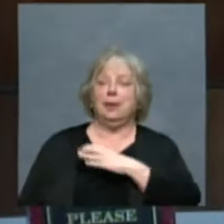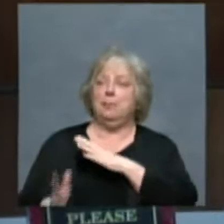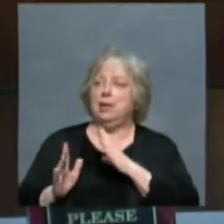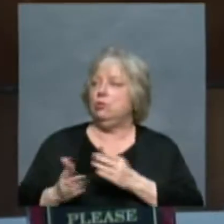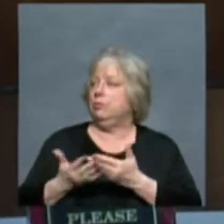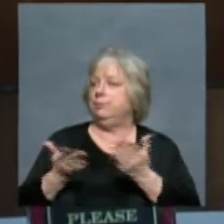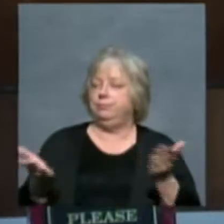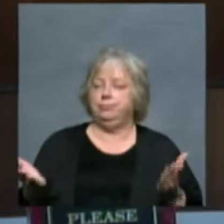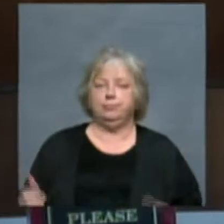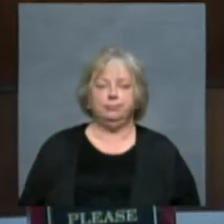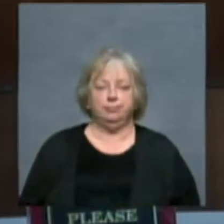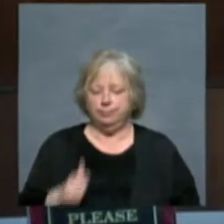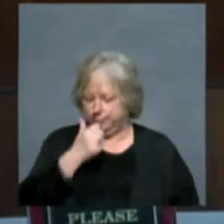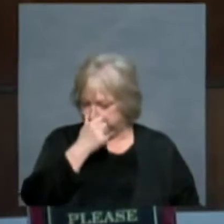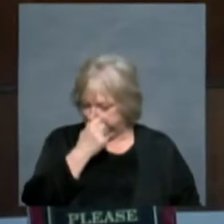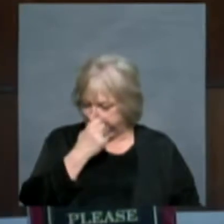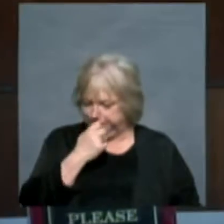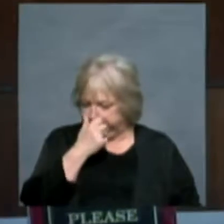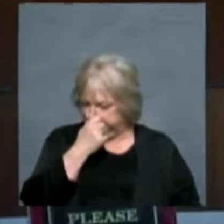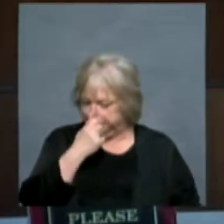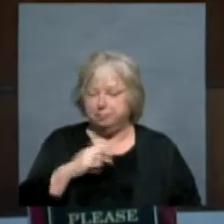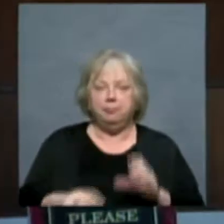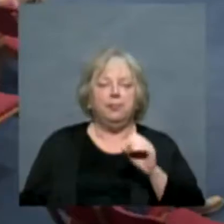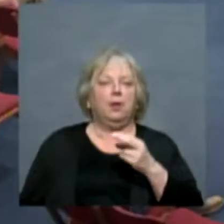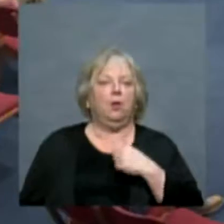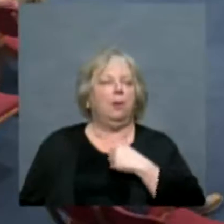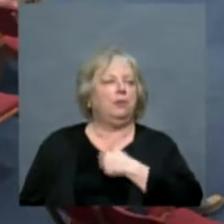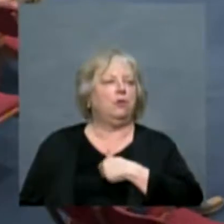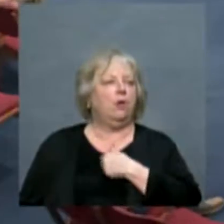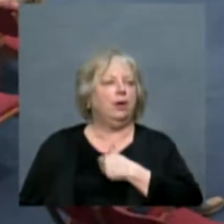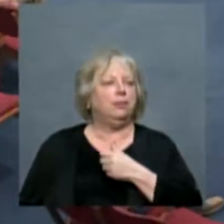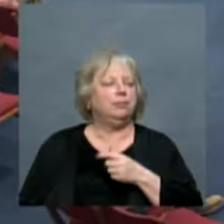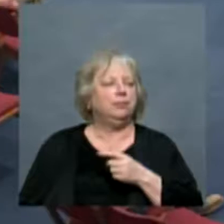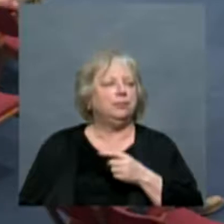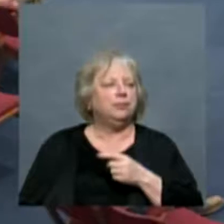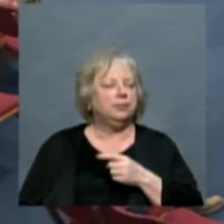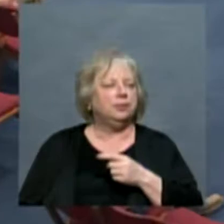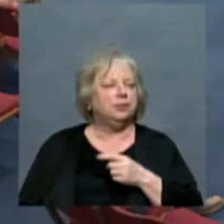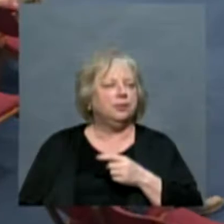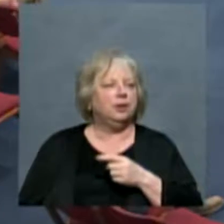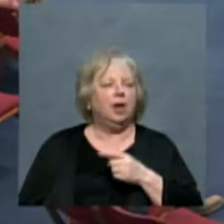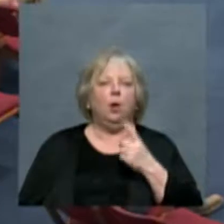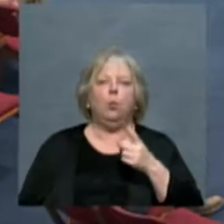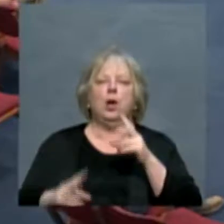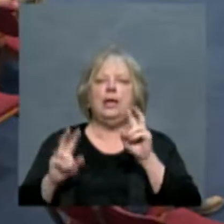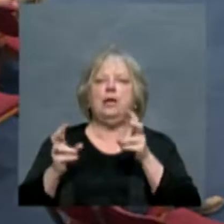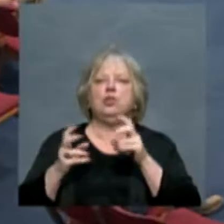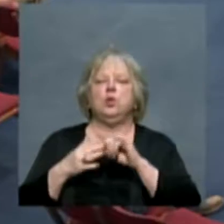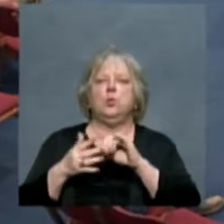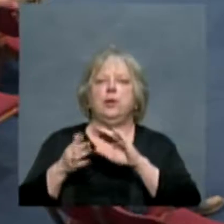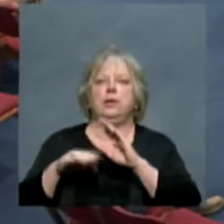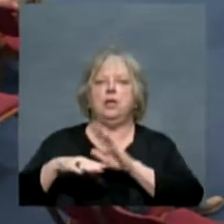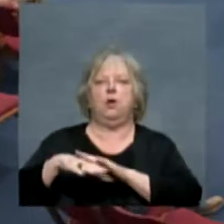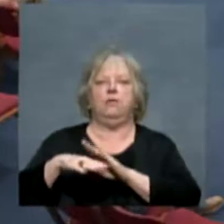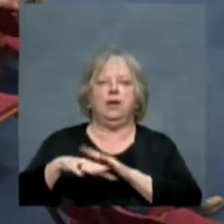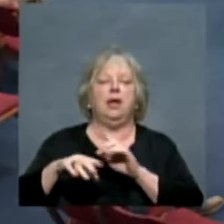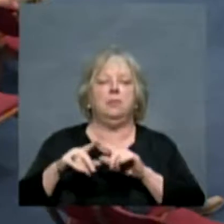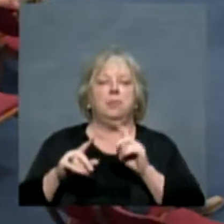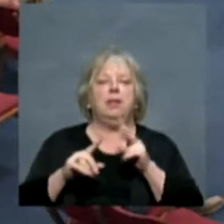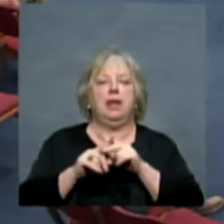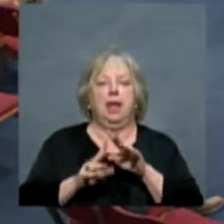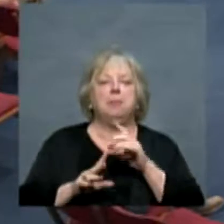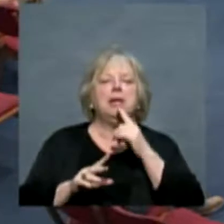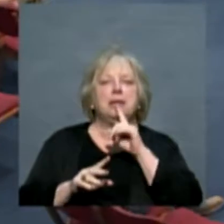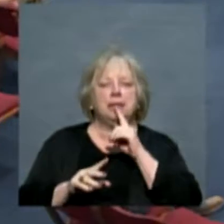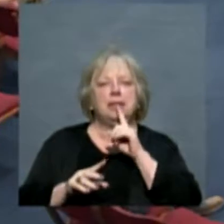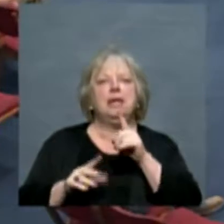Commissioners, oh, I'm sorry, yes, Monty. One issue that was brought up was that of notification. The applicant did complete